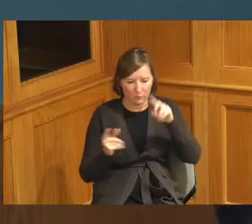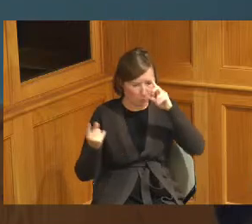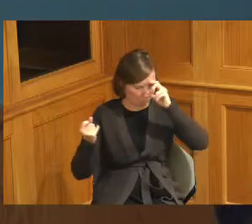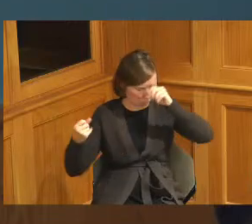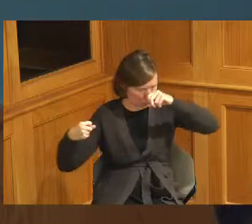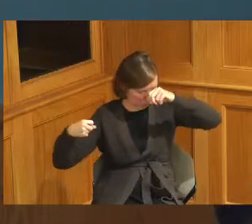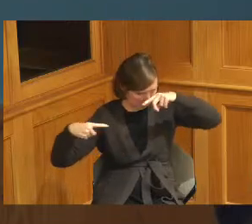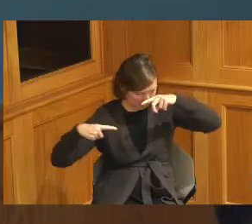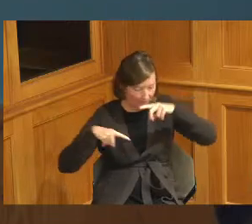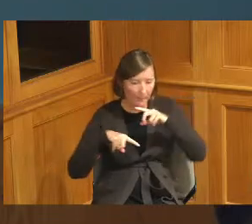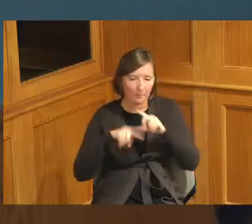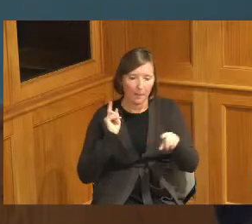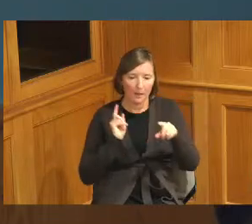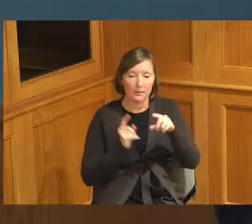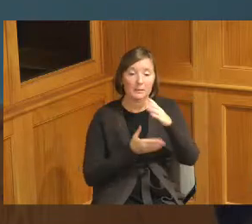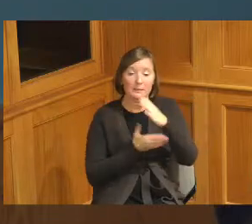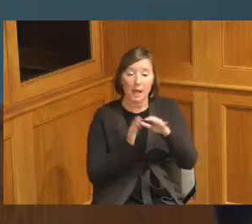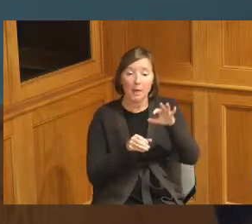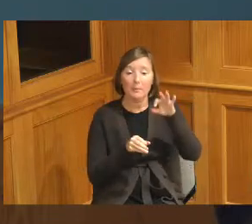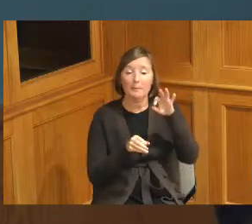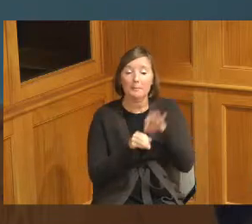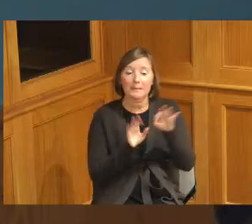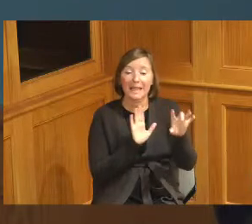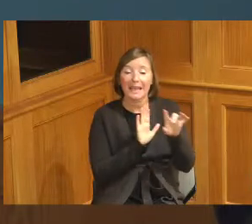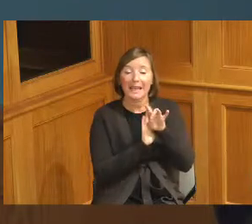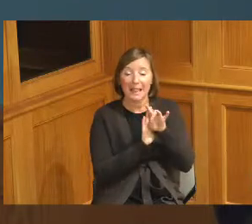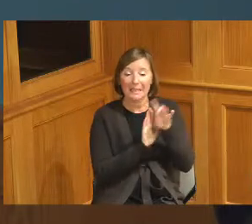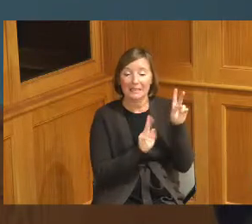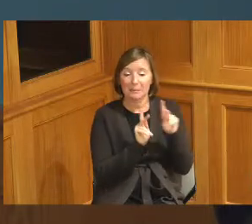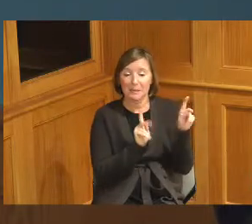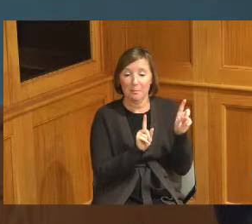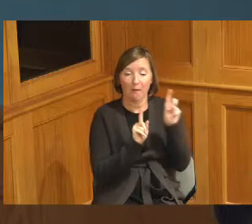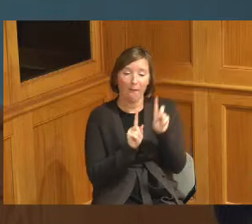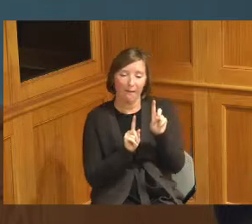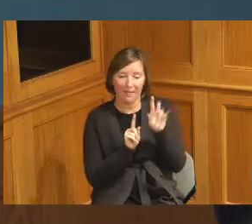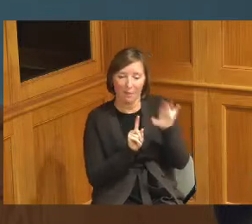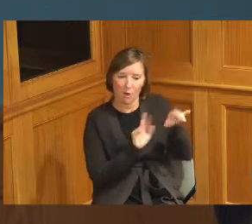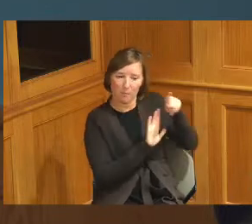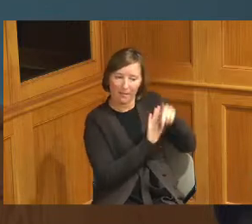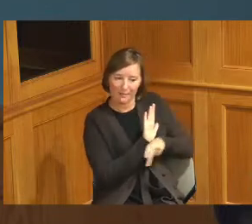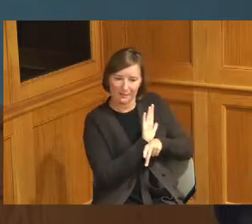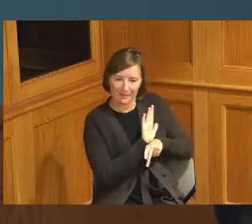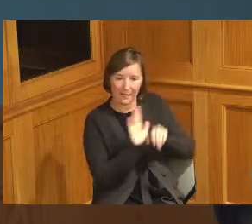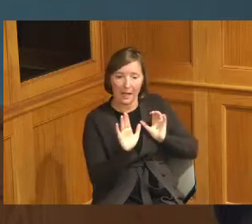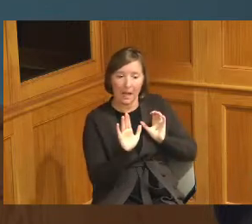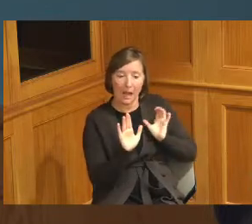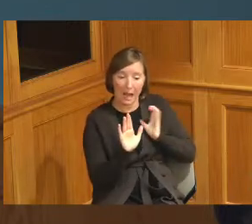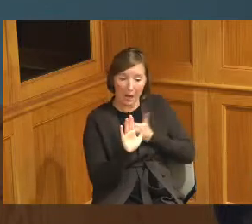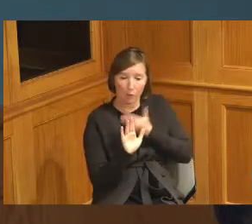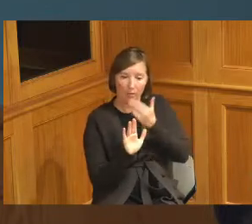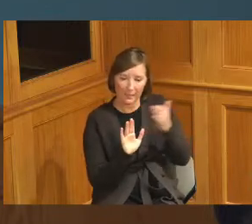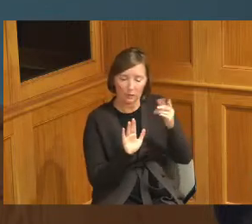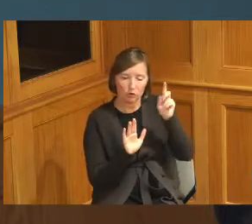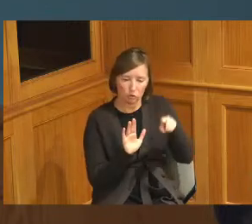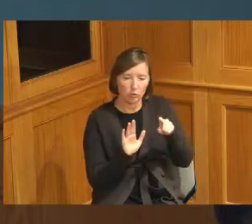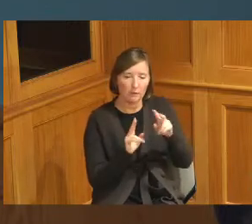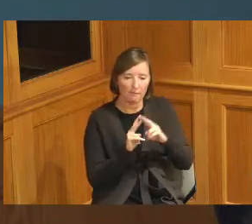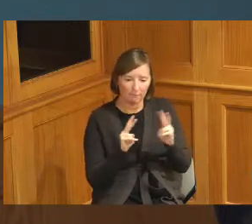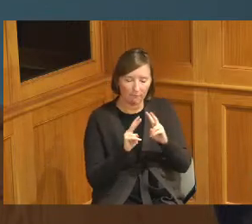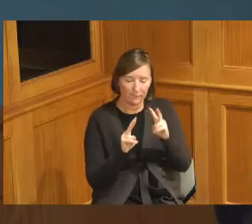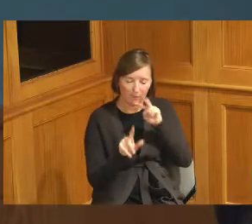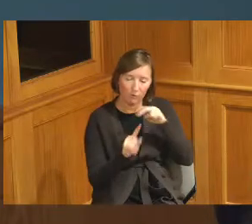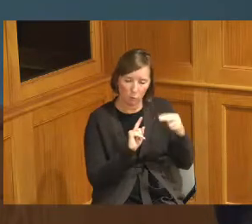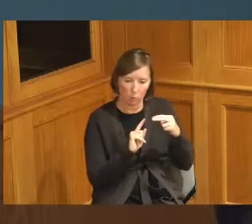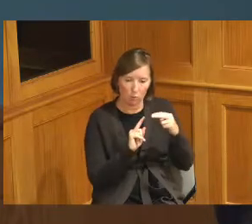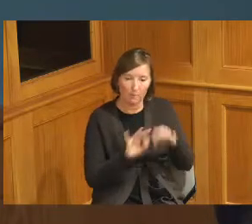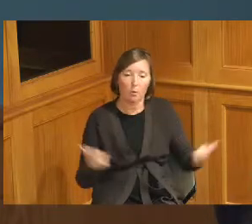the elected folks that came with the policies, our things should be met with urgency. I see where